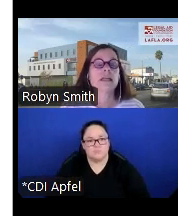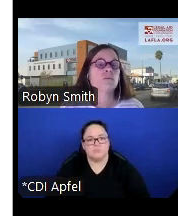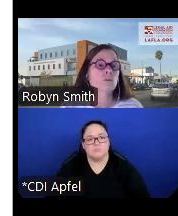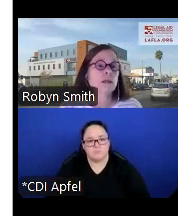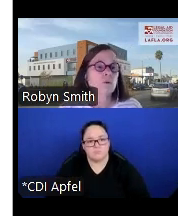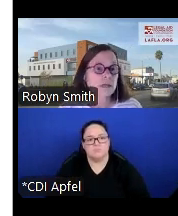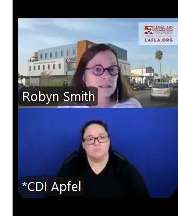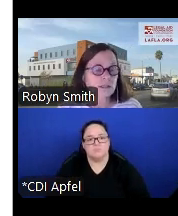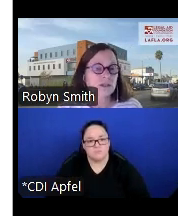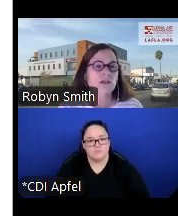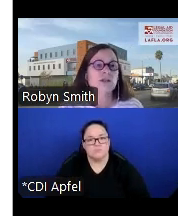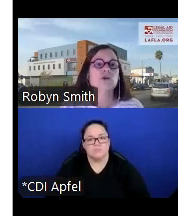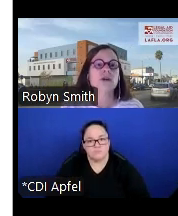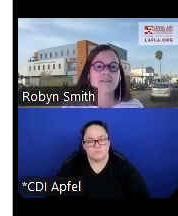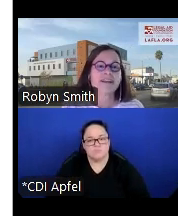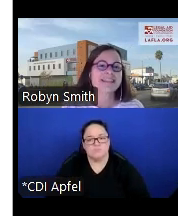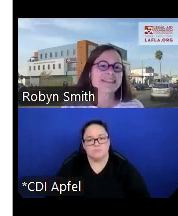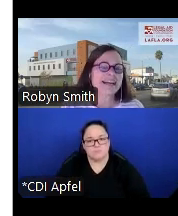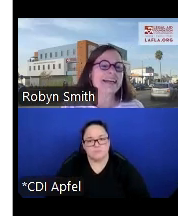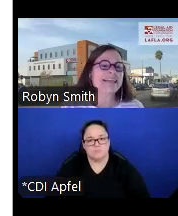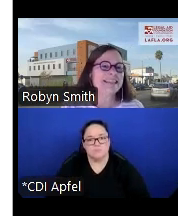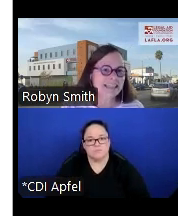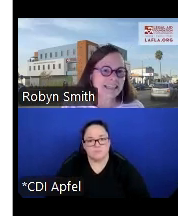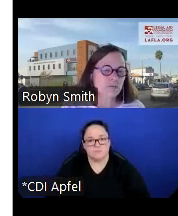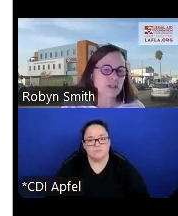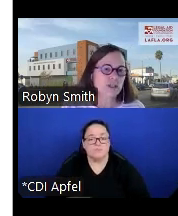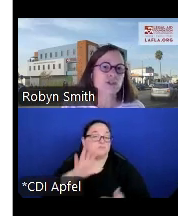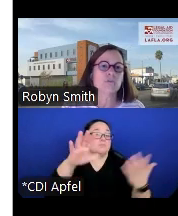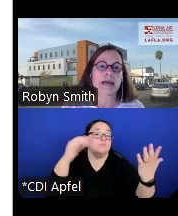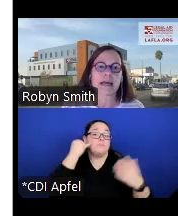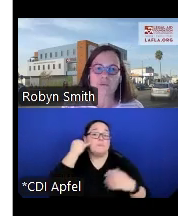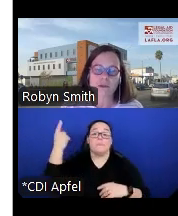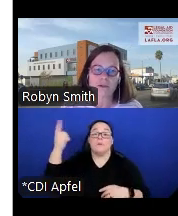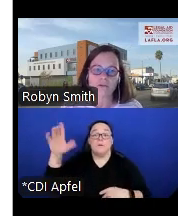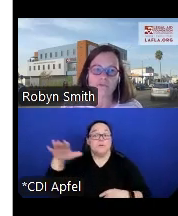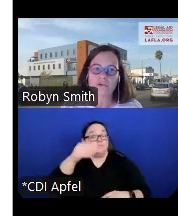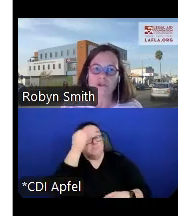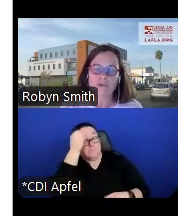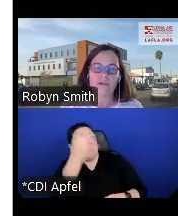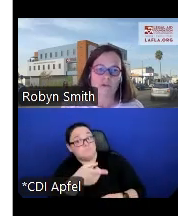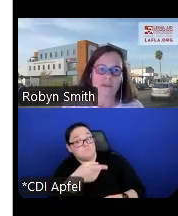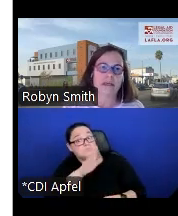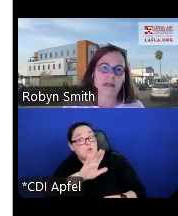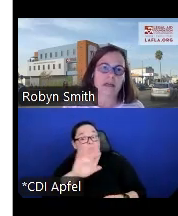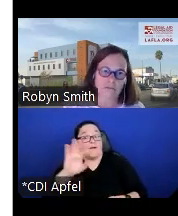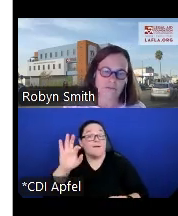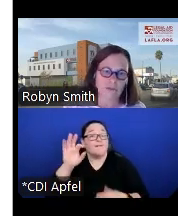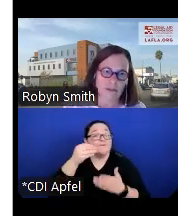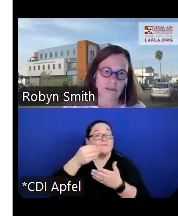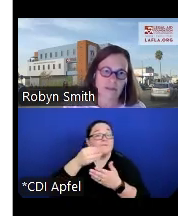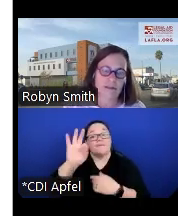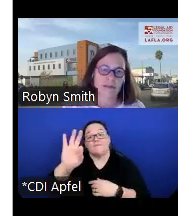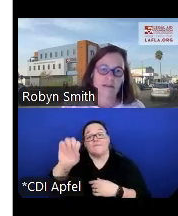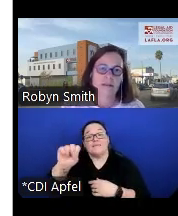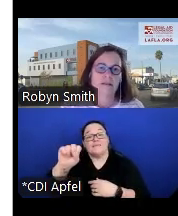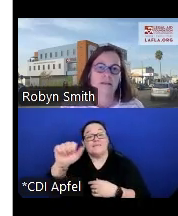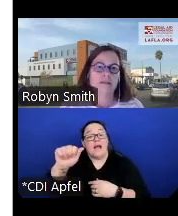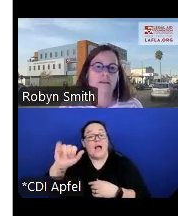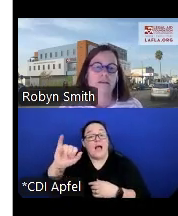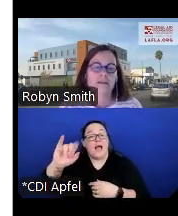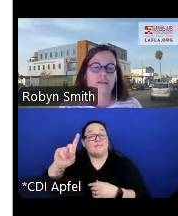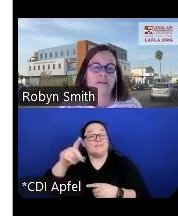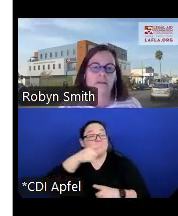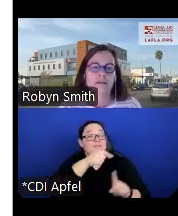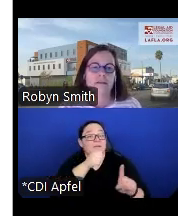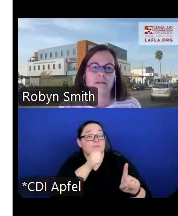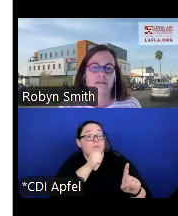If anyone requests your FSA ID, which is your password for studentloan.gov,